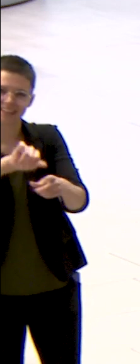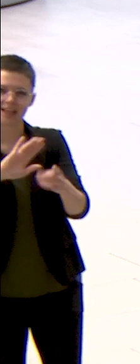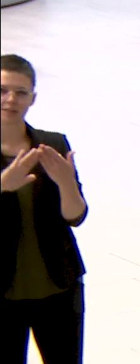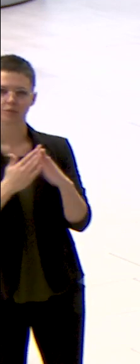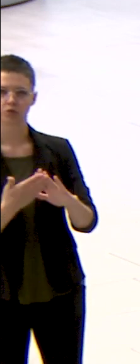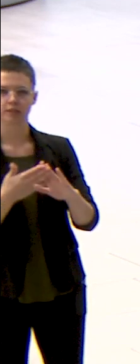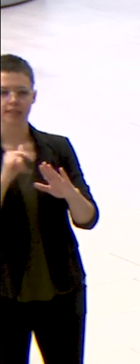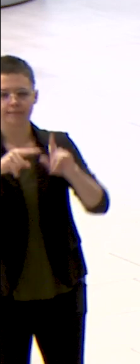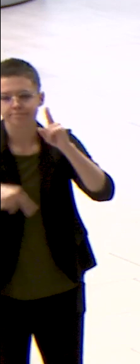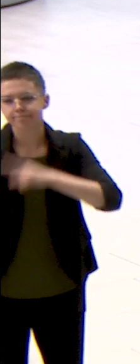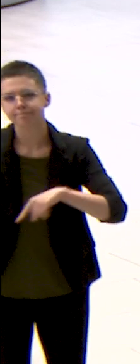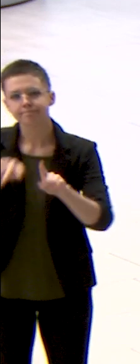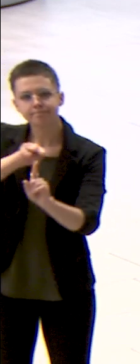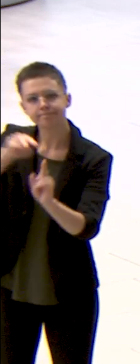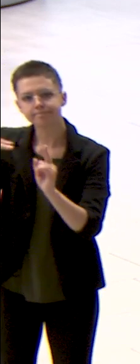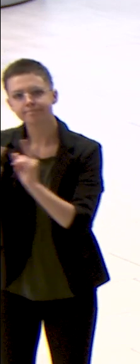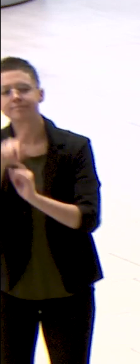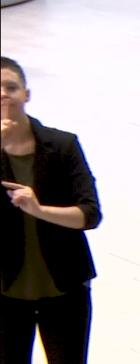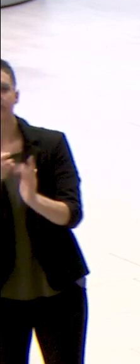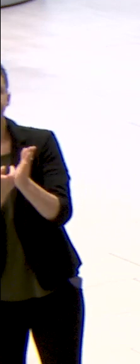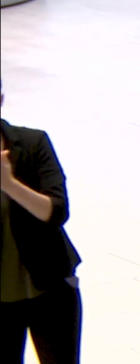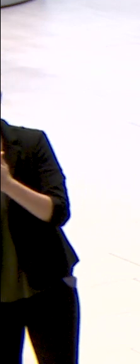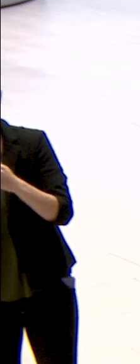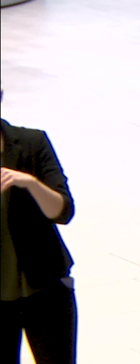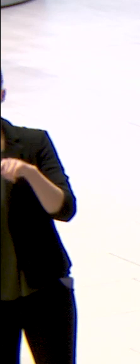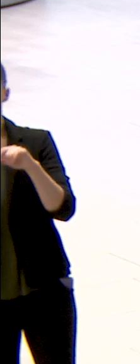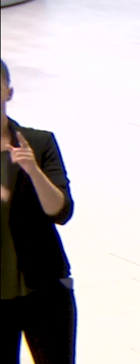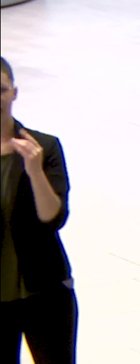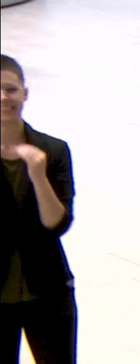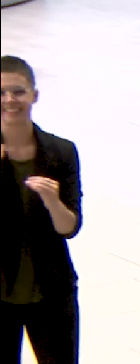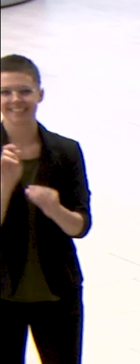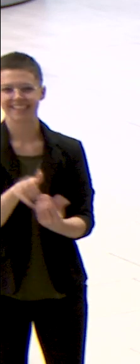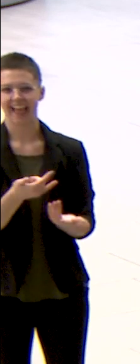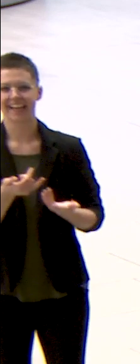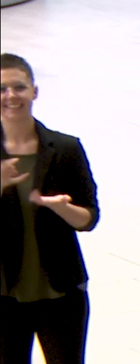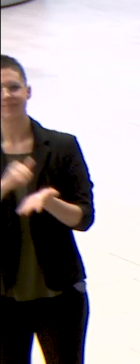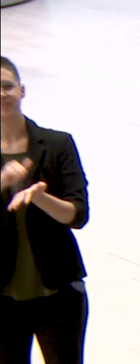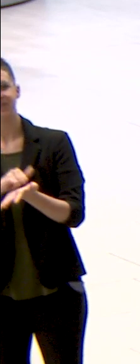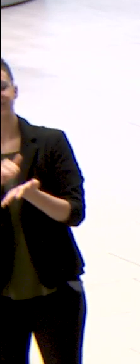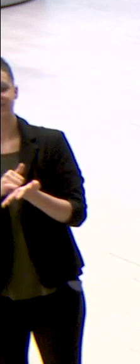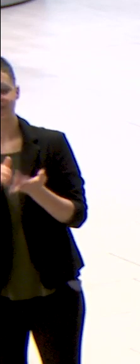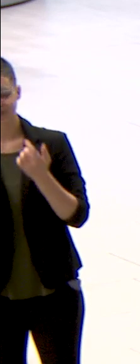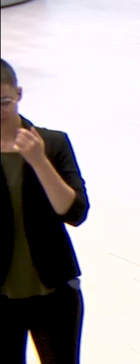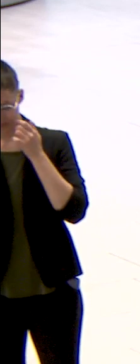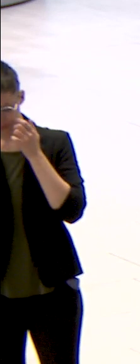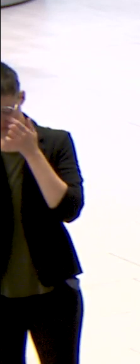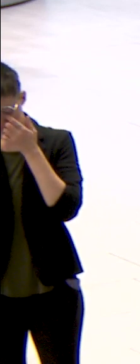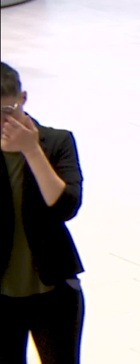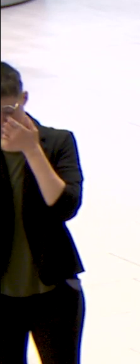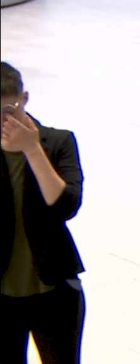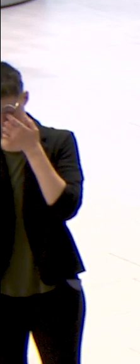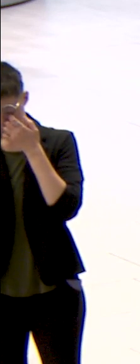of perspective and that authenticity, like you can't train that, you can't teach that. you know, we, if Me Too